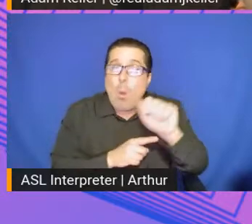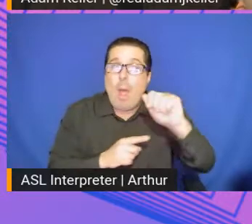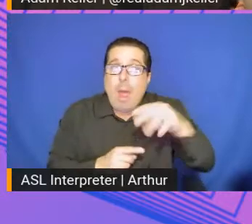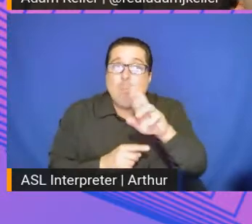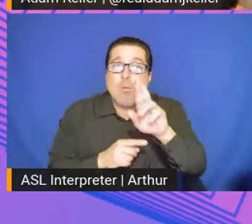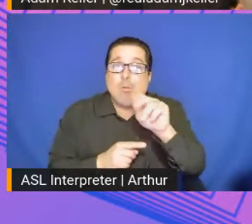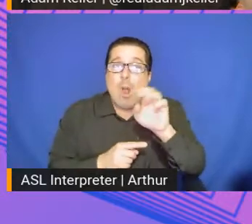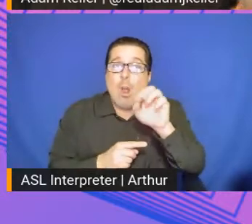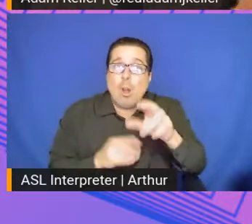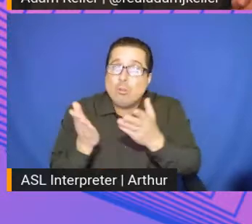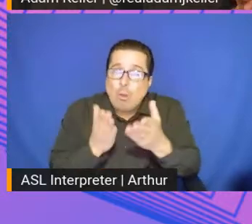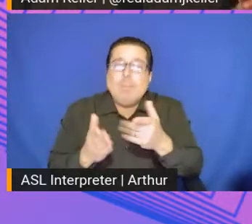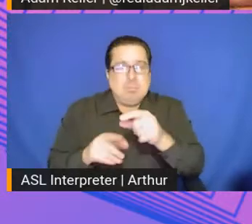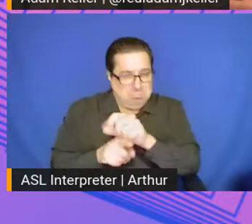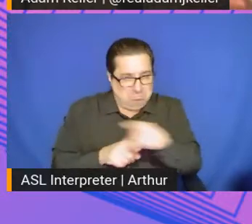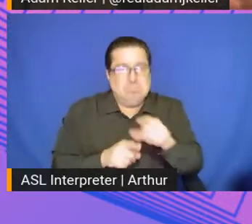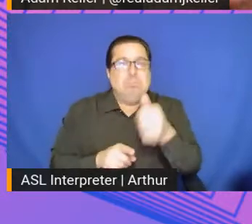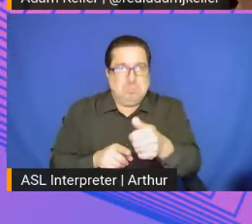well.